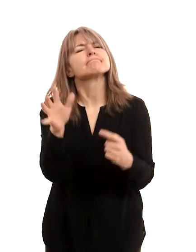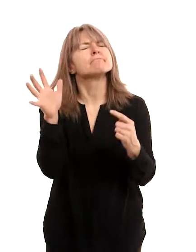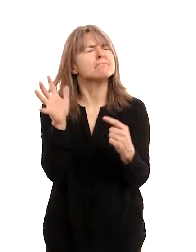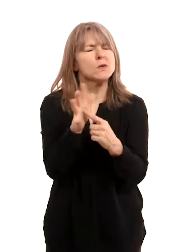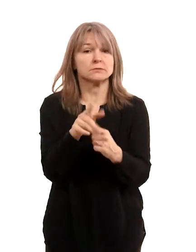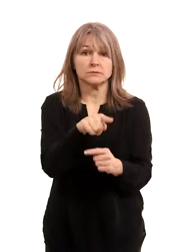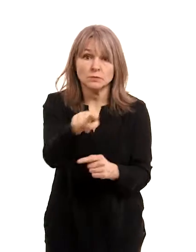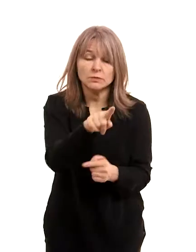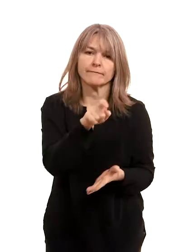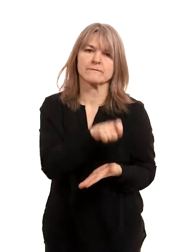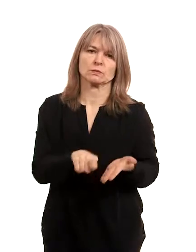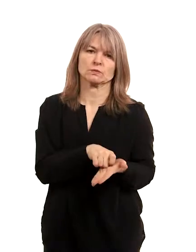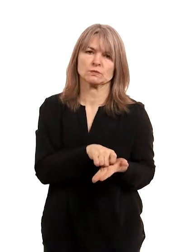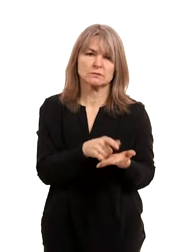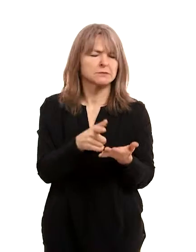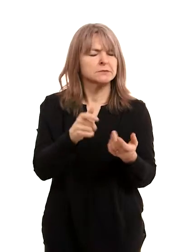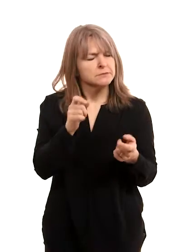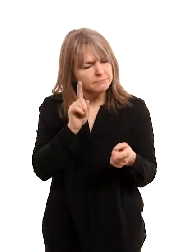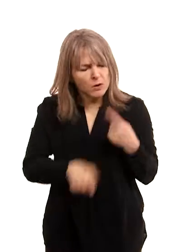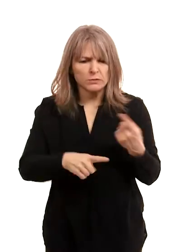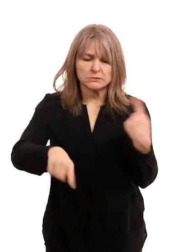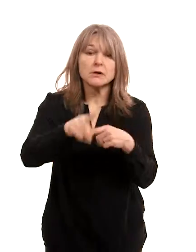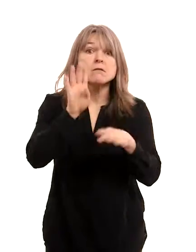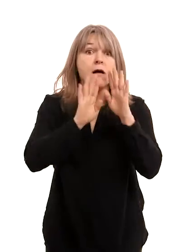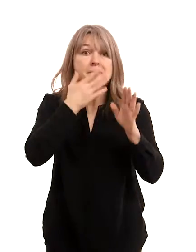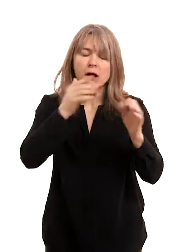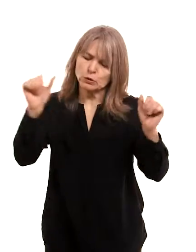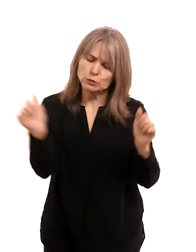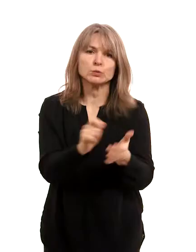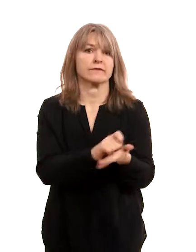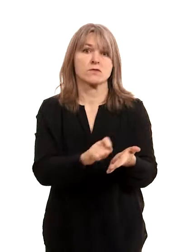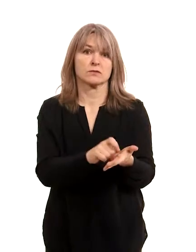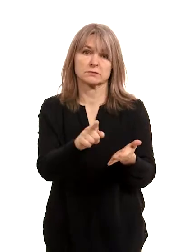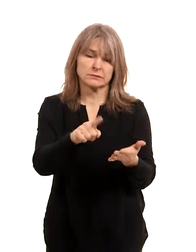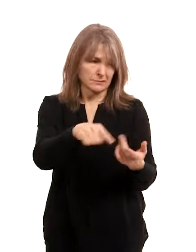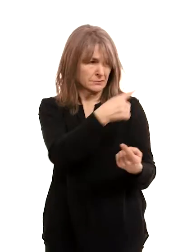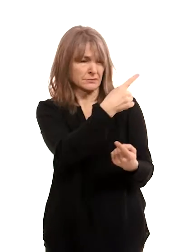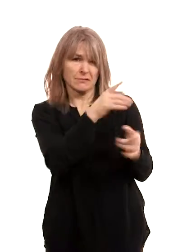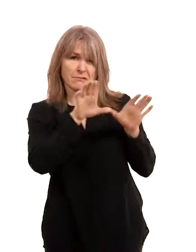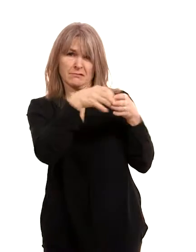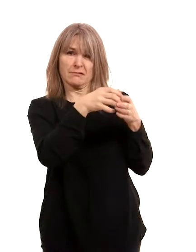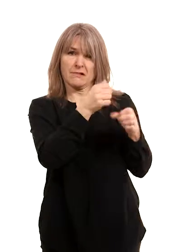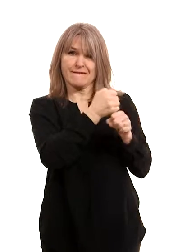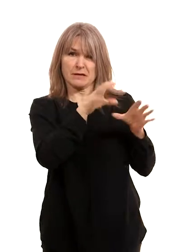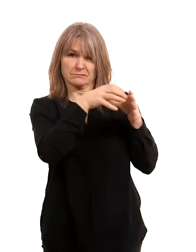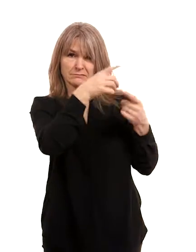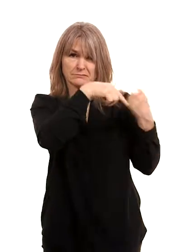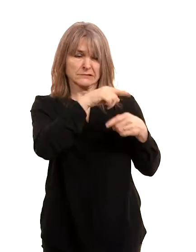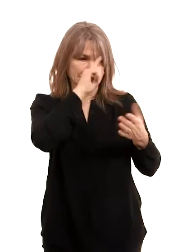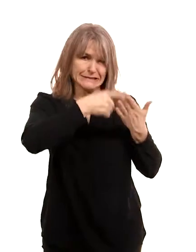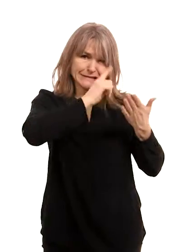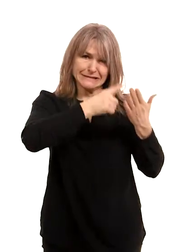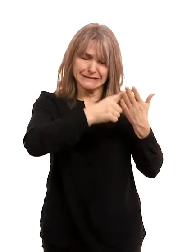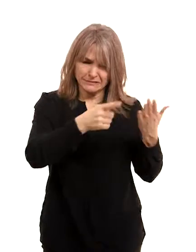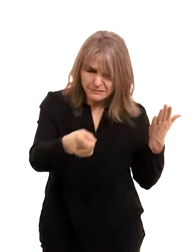super important to vote, especially with young people. You know, decisions are being made, and they